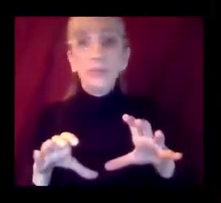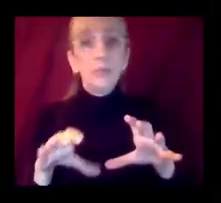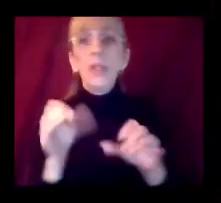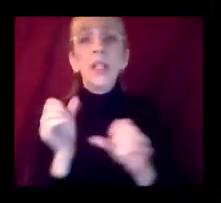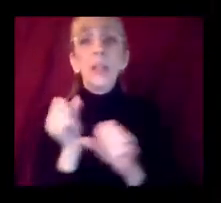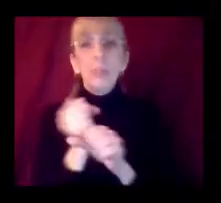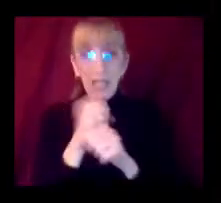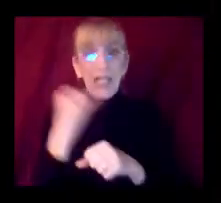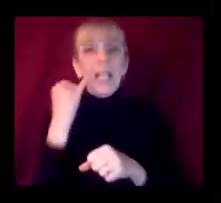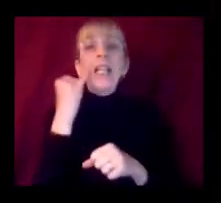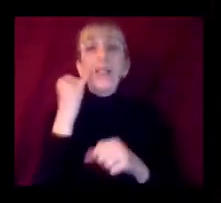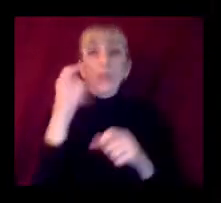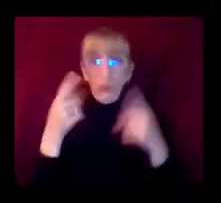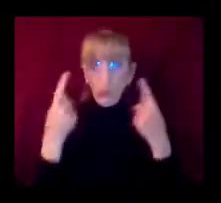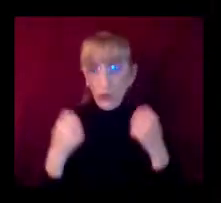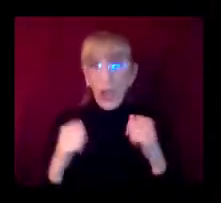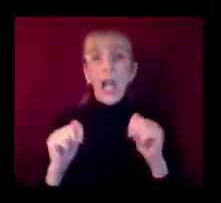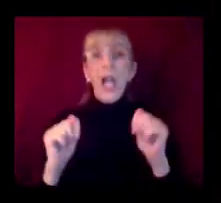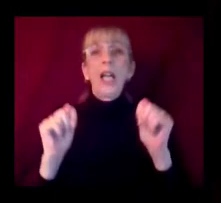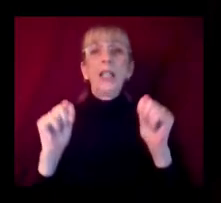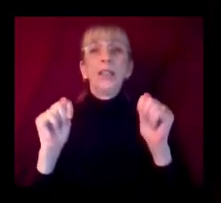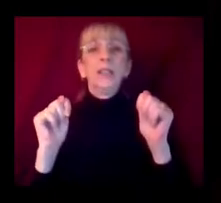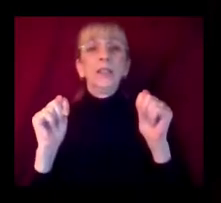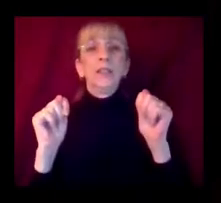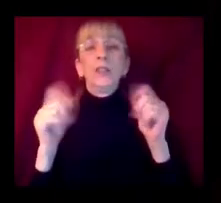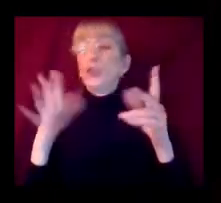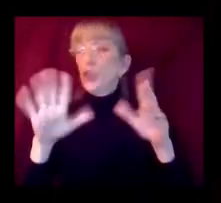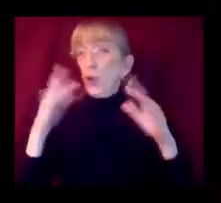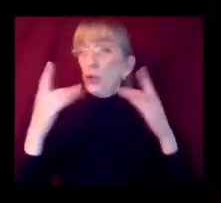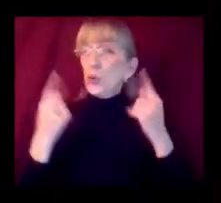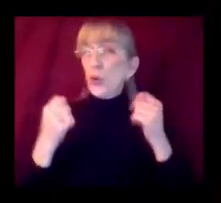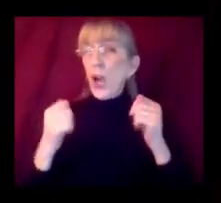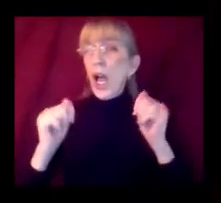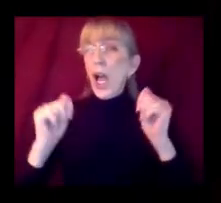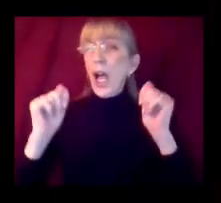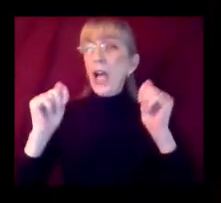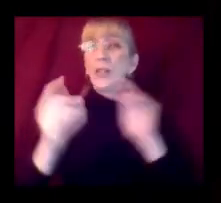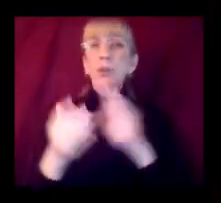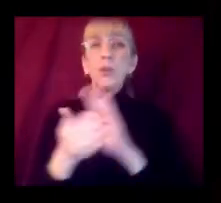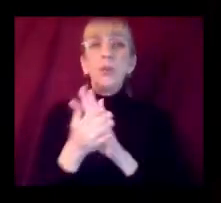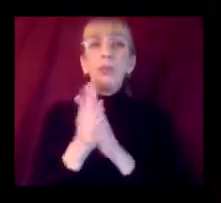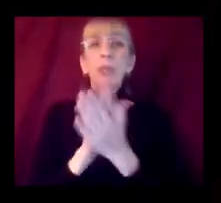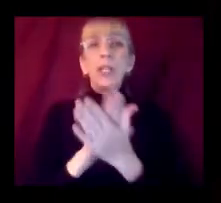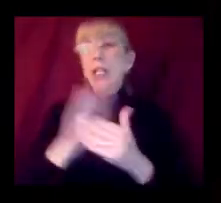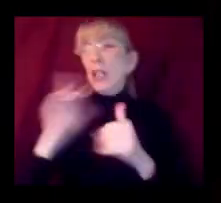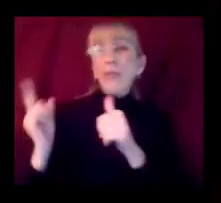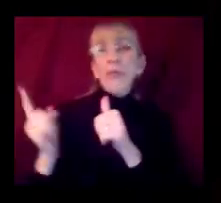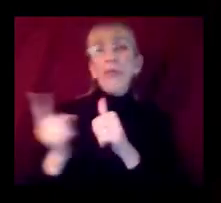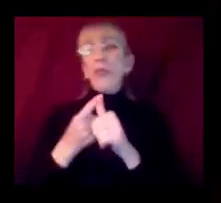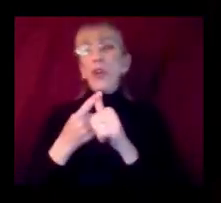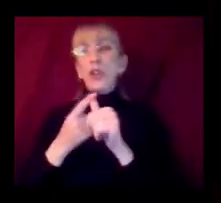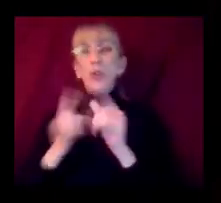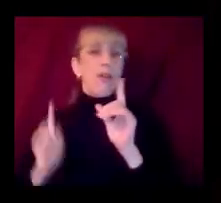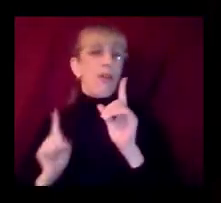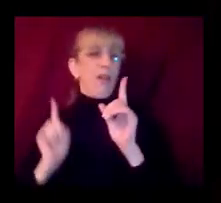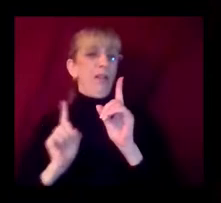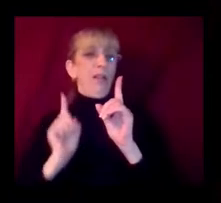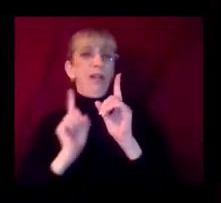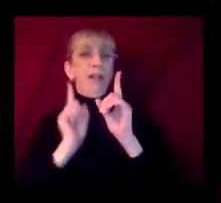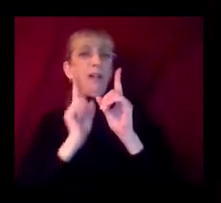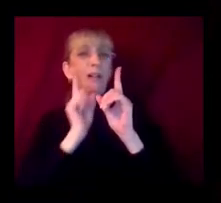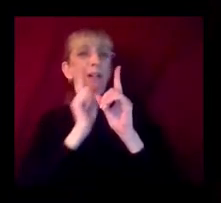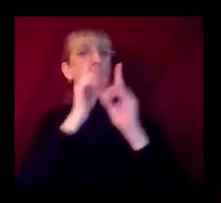you try. So try to be the first one up the